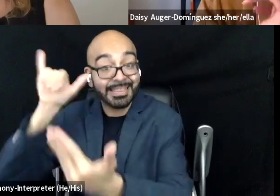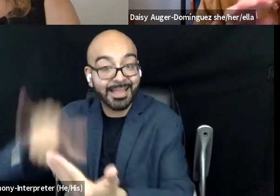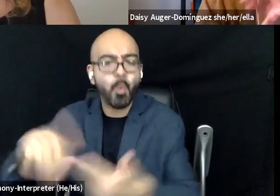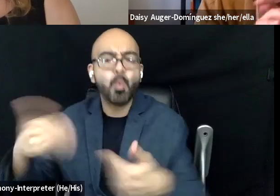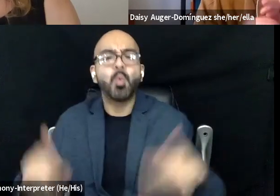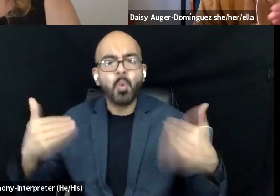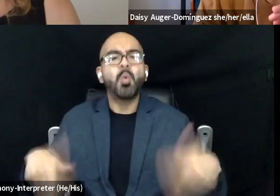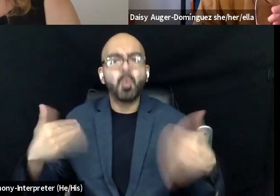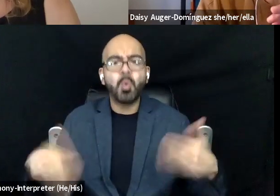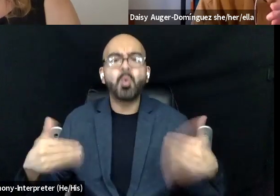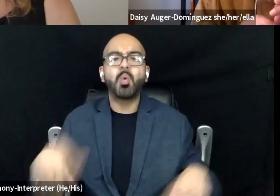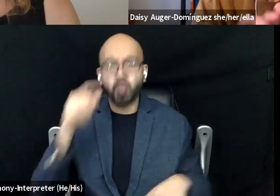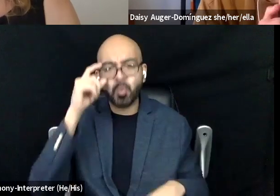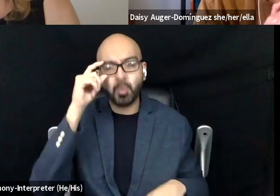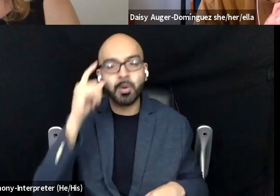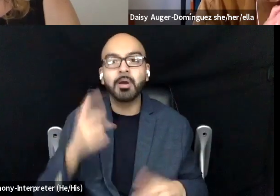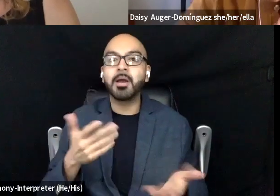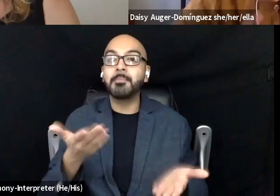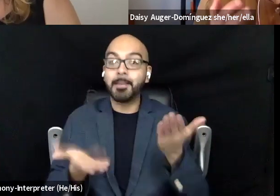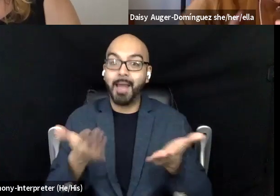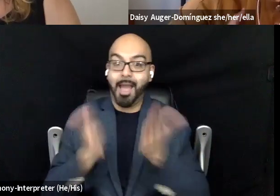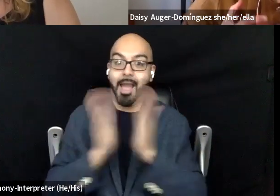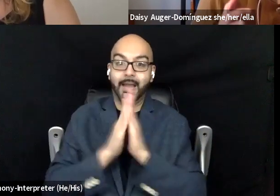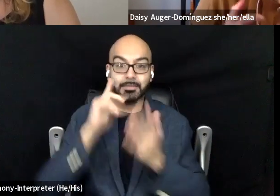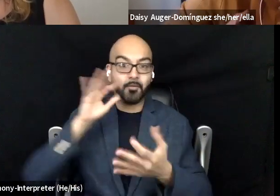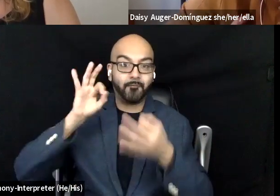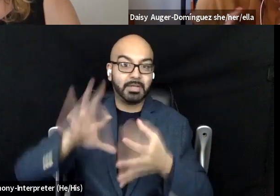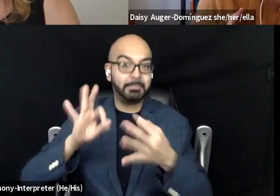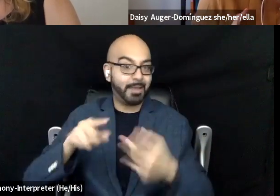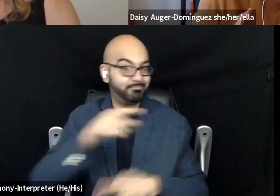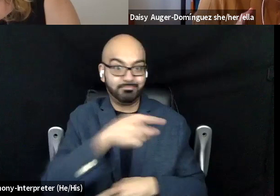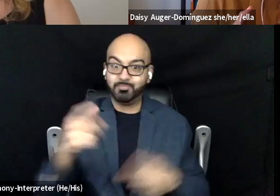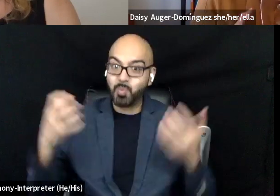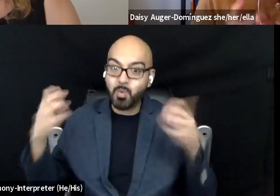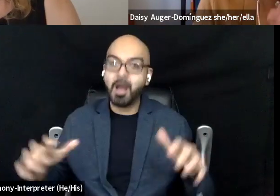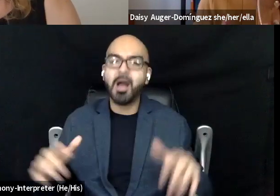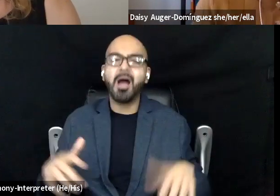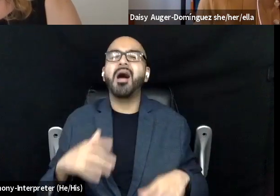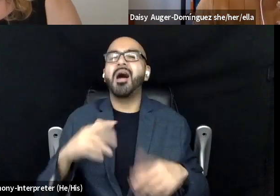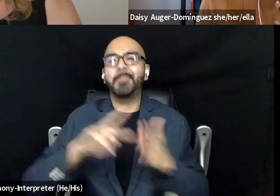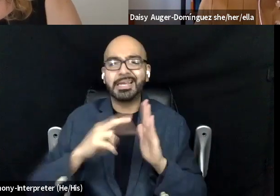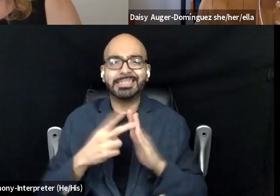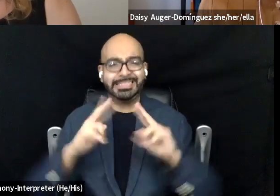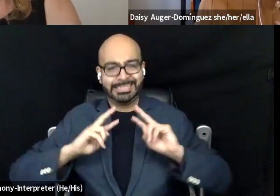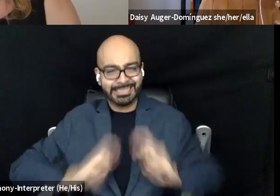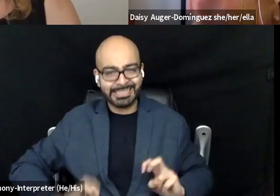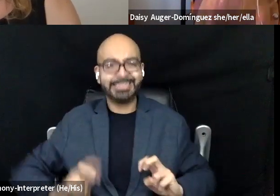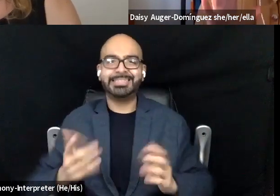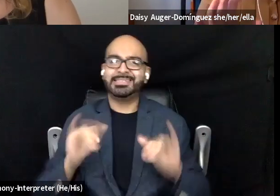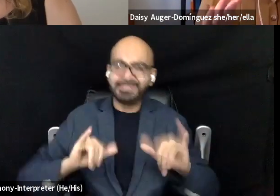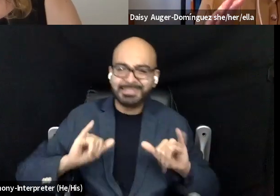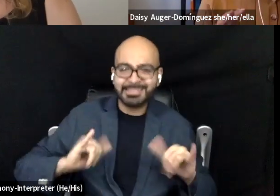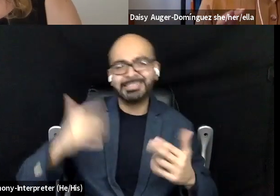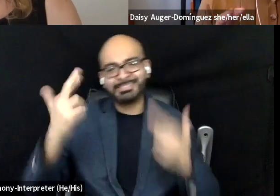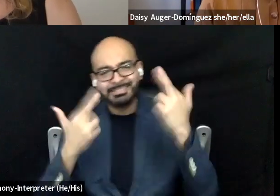feedback you may not want to hear. It's about building these new muscles, right? And that includes the capacity to interpret